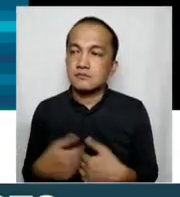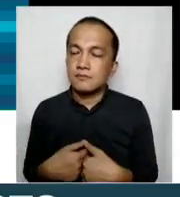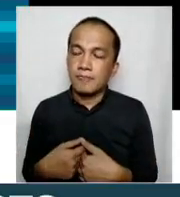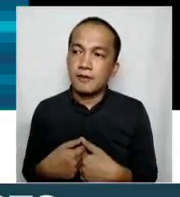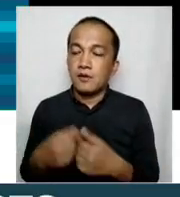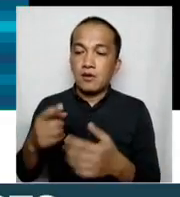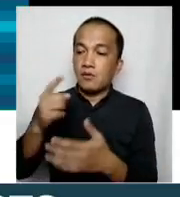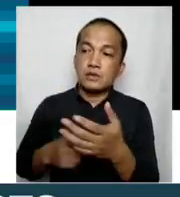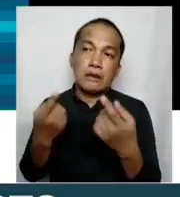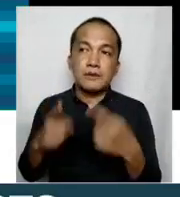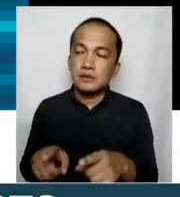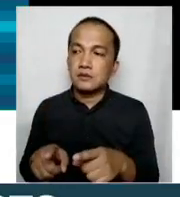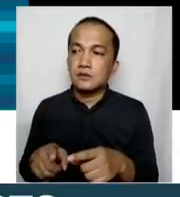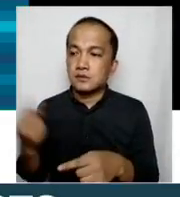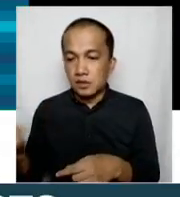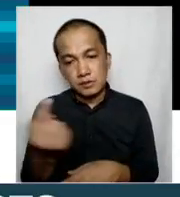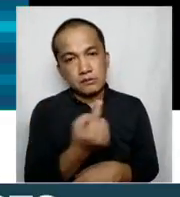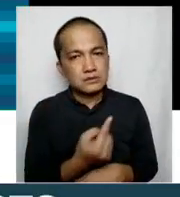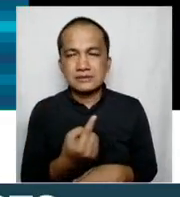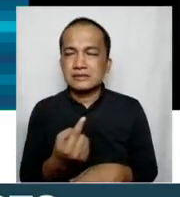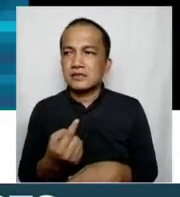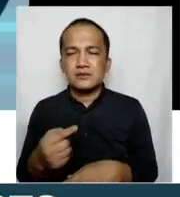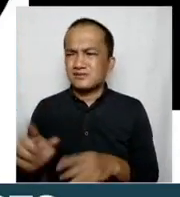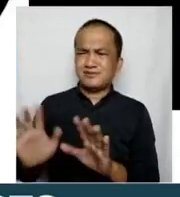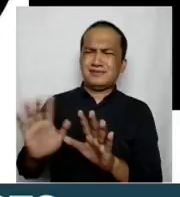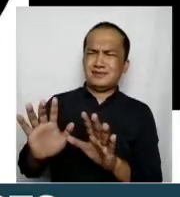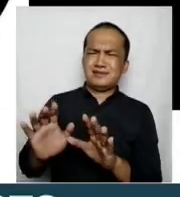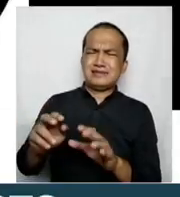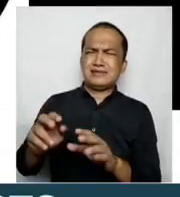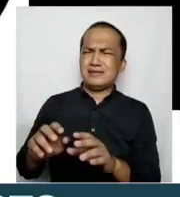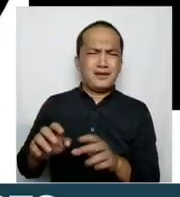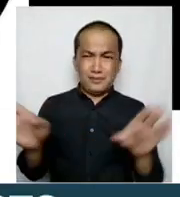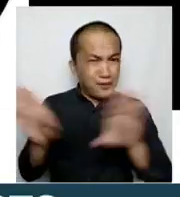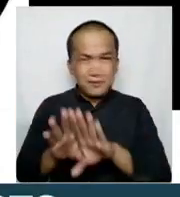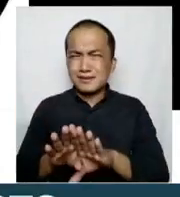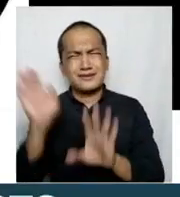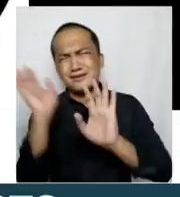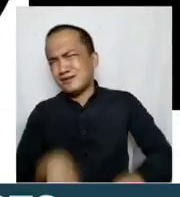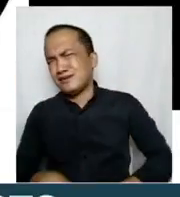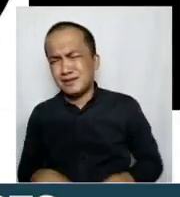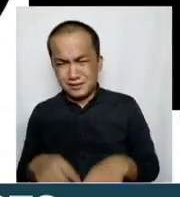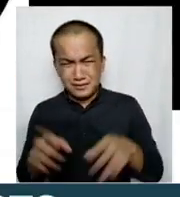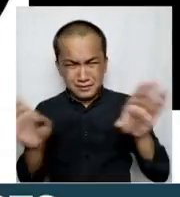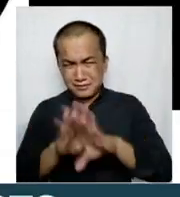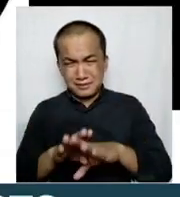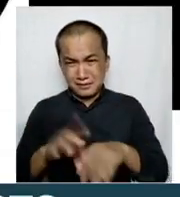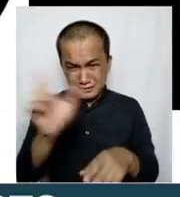with what's happening to everyone, we really don't need this kind of closure or shutdown during the time of the pandemic.